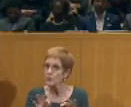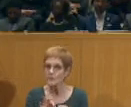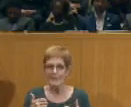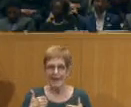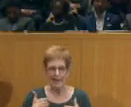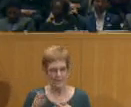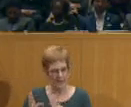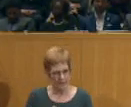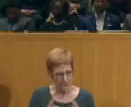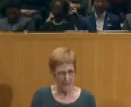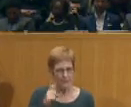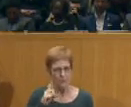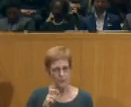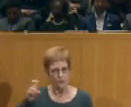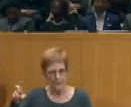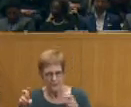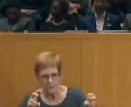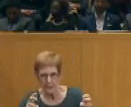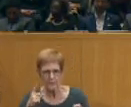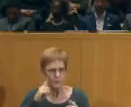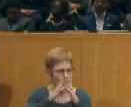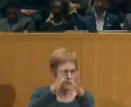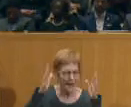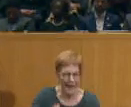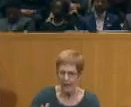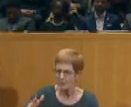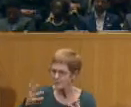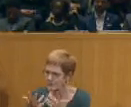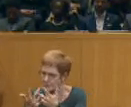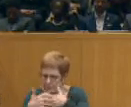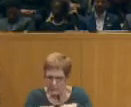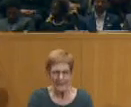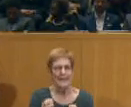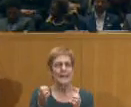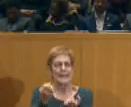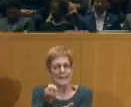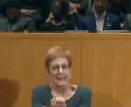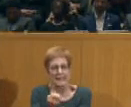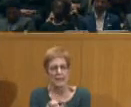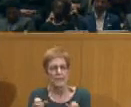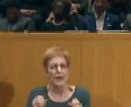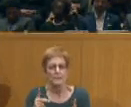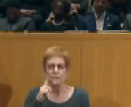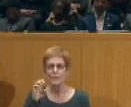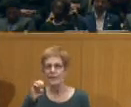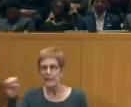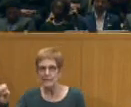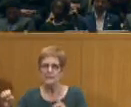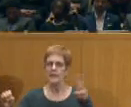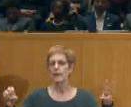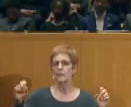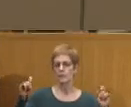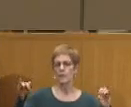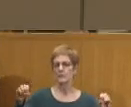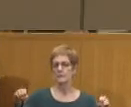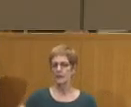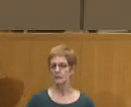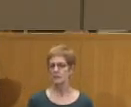city, the county, and our courts can begin to work together to provide evidence-based